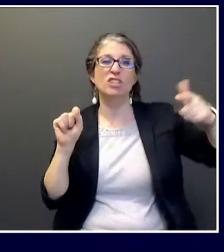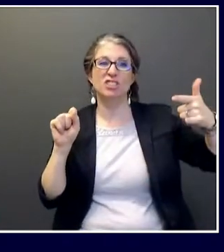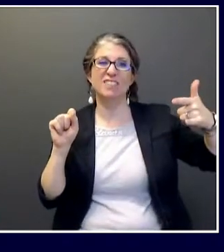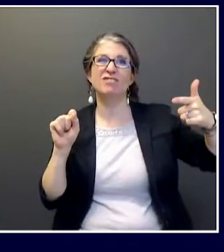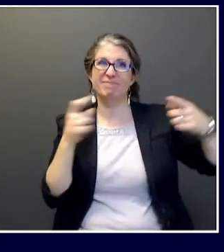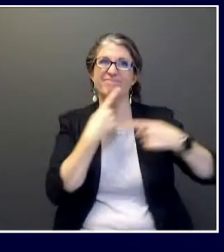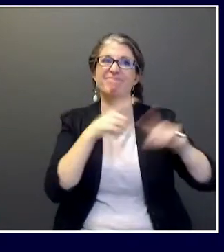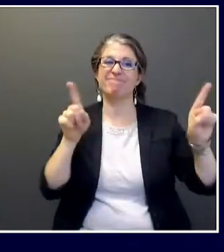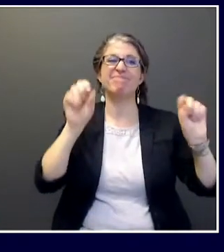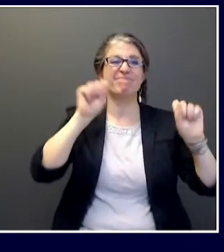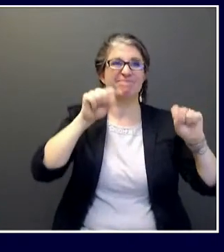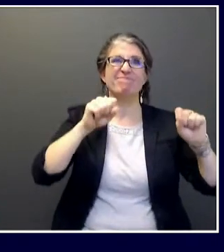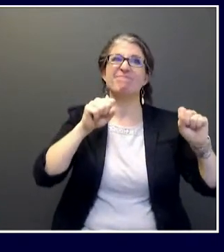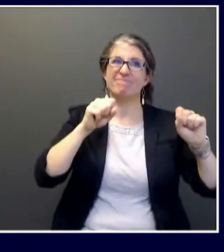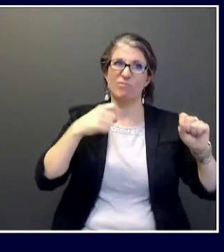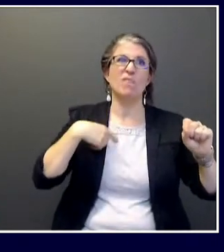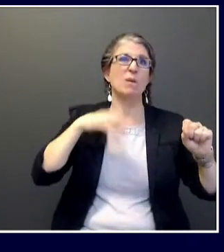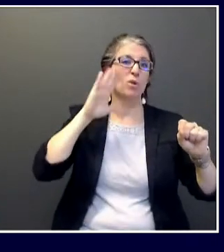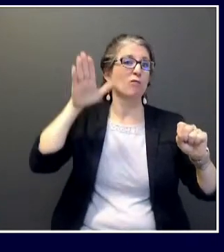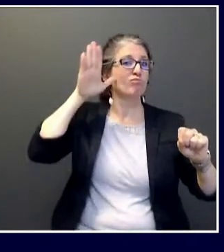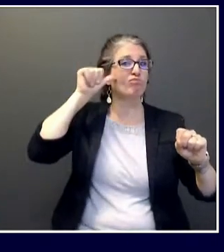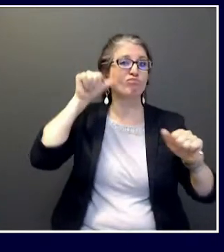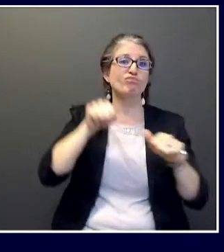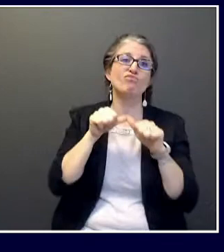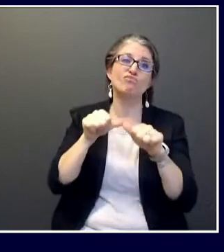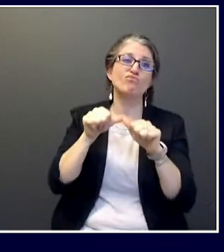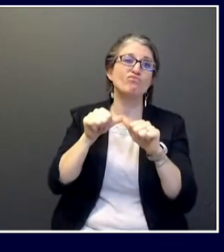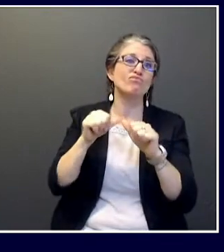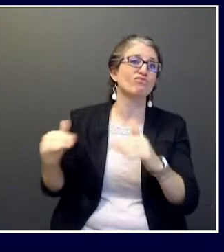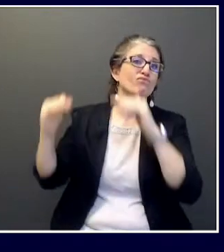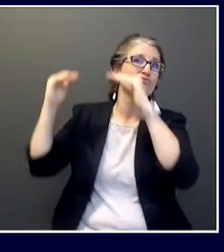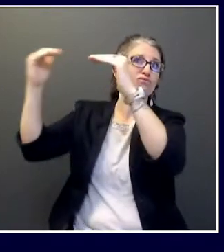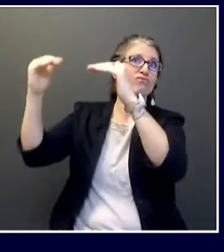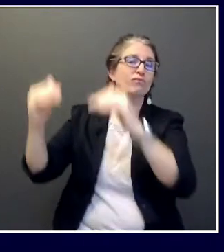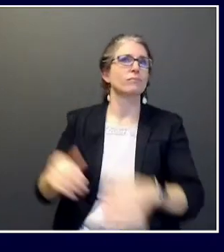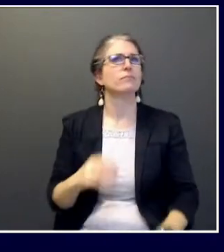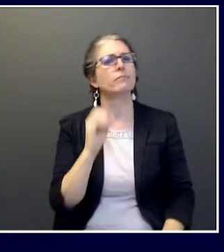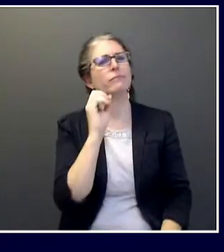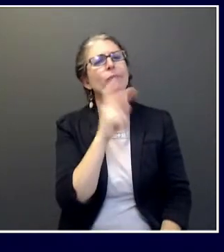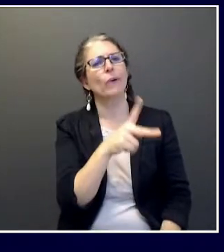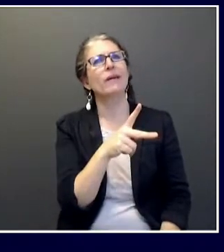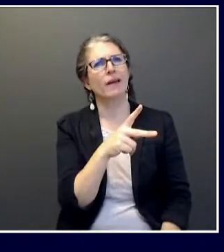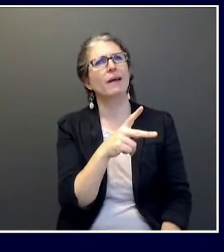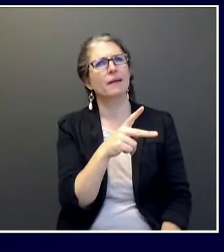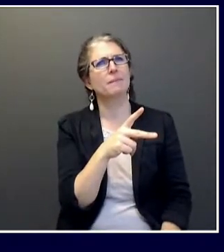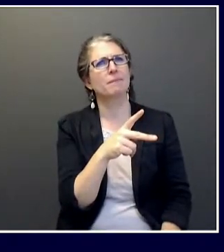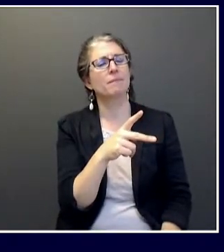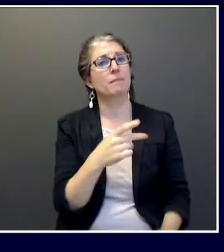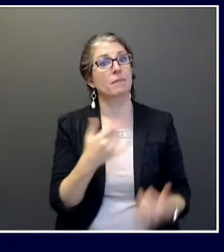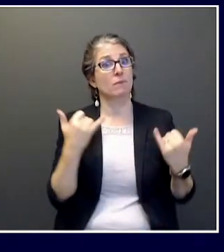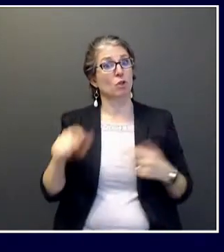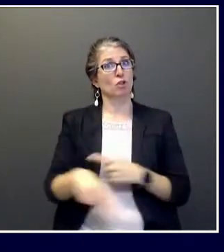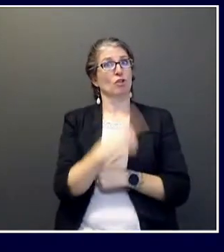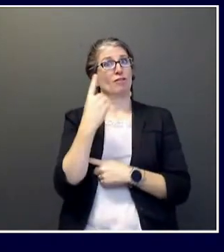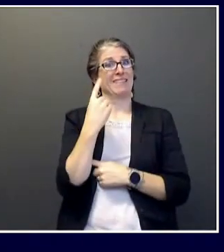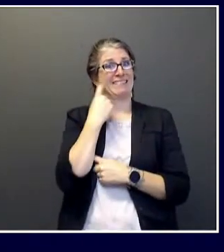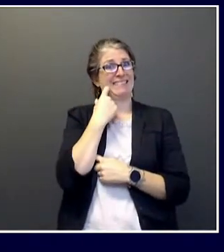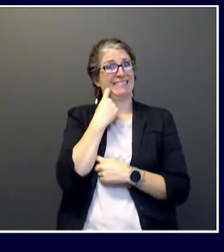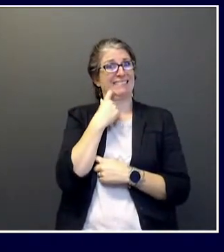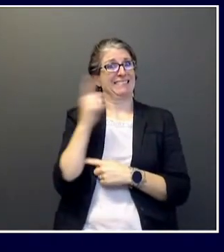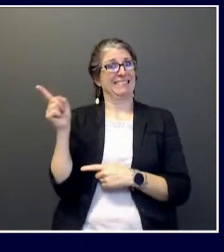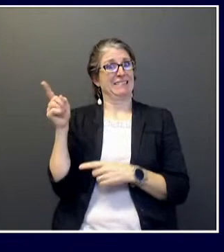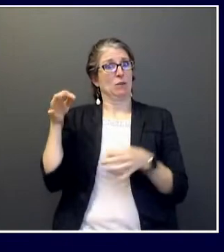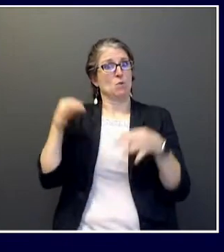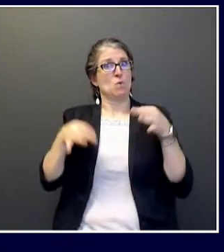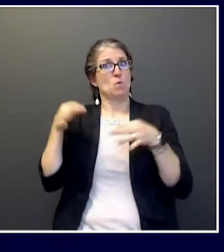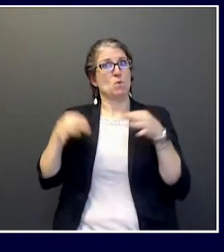What do you make of the appellate court's decision? And this can go to Jean Lambrou, Commissioner Lambrou. What do you make of the